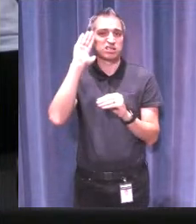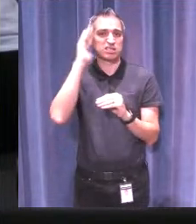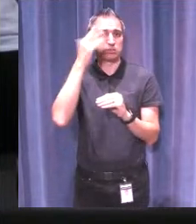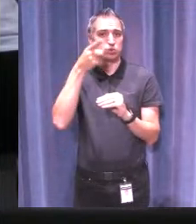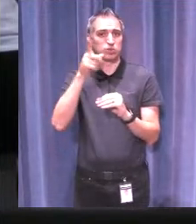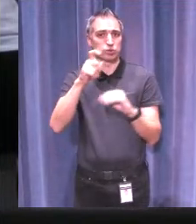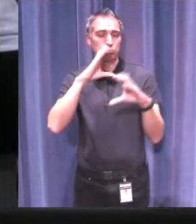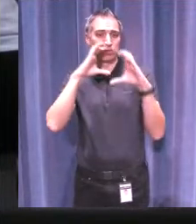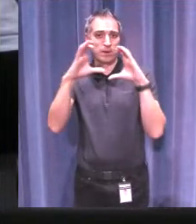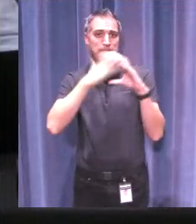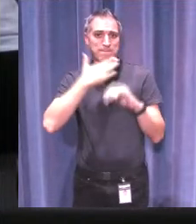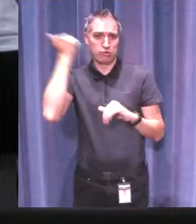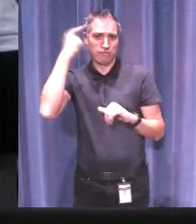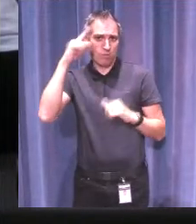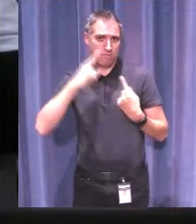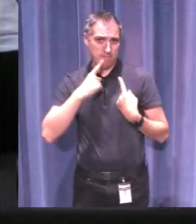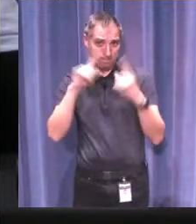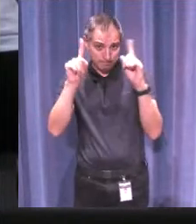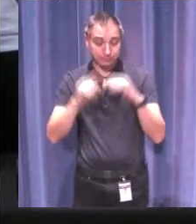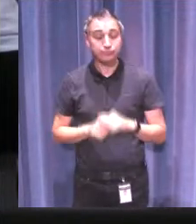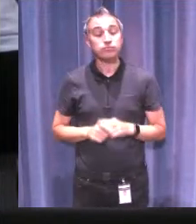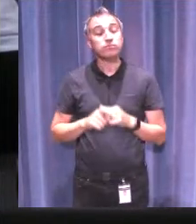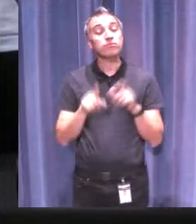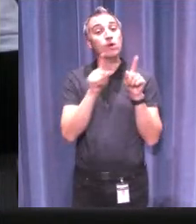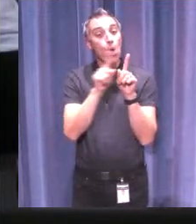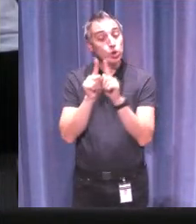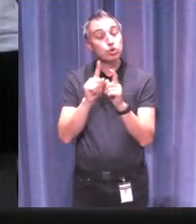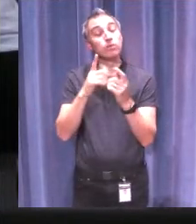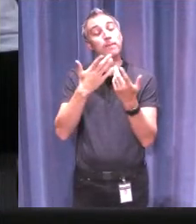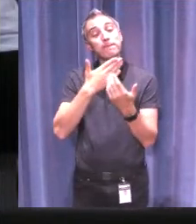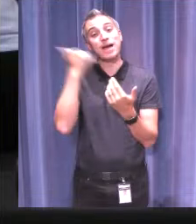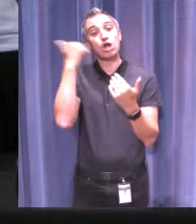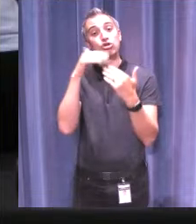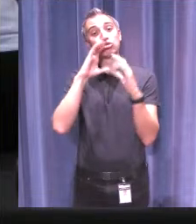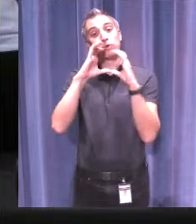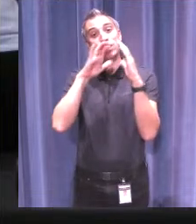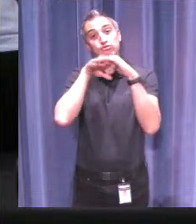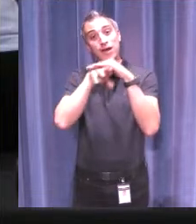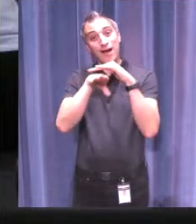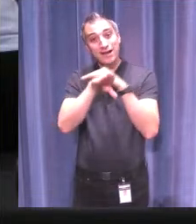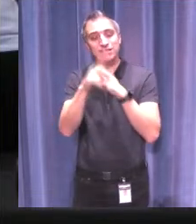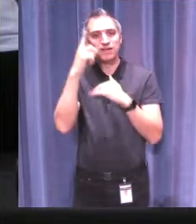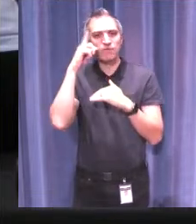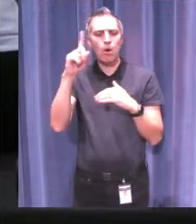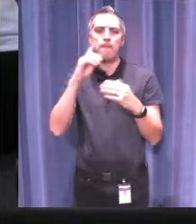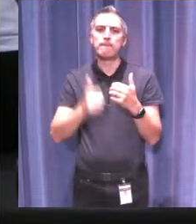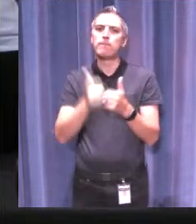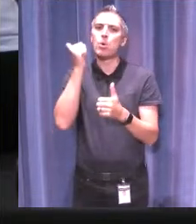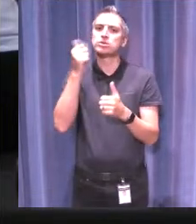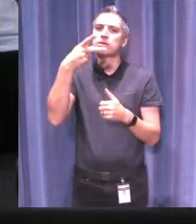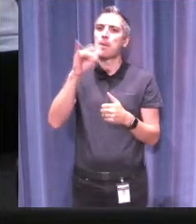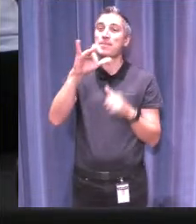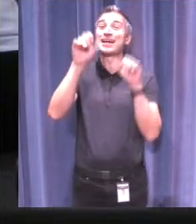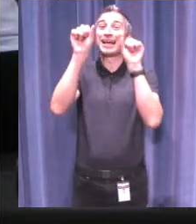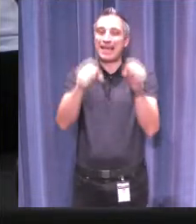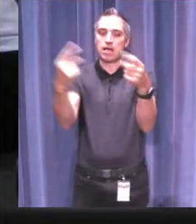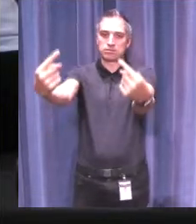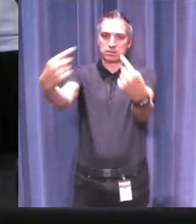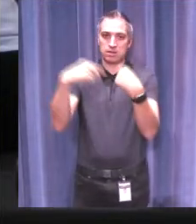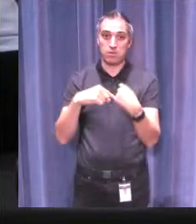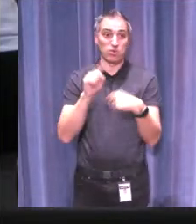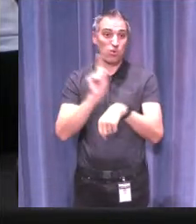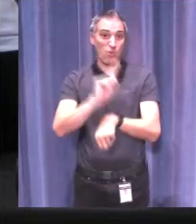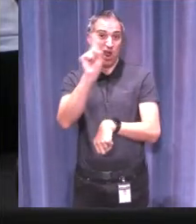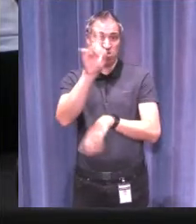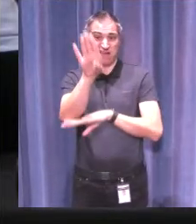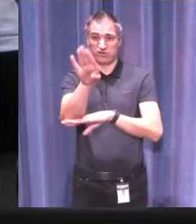this. Further, public access to your meetings would seem to require meetings where most of the public would be able to attend. 1 o'clock